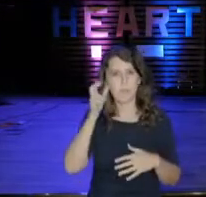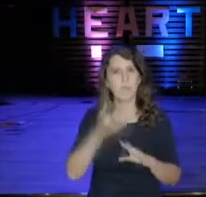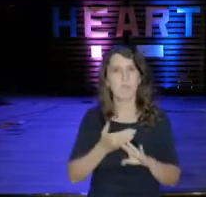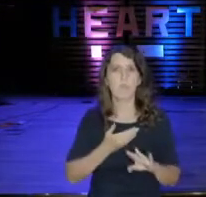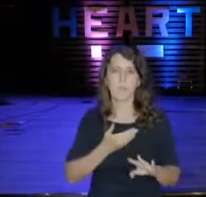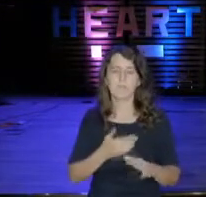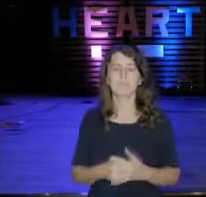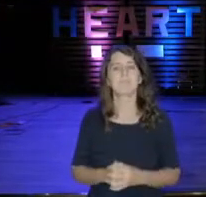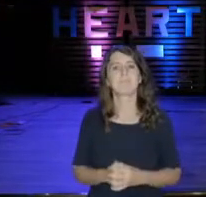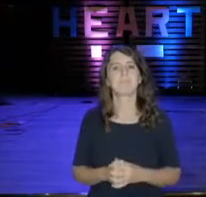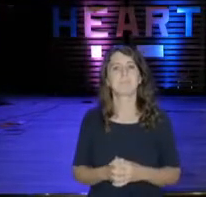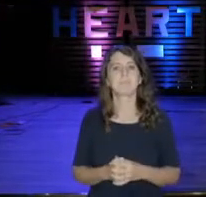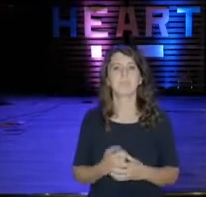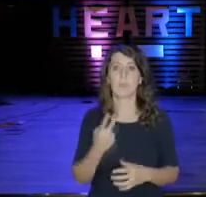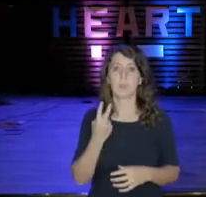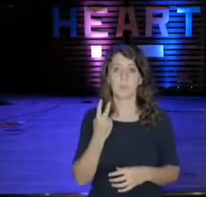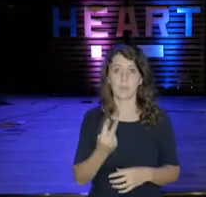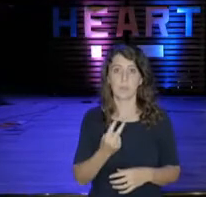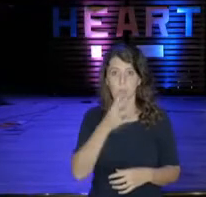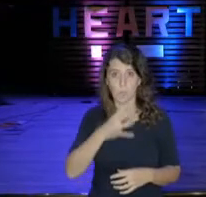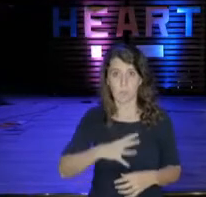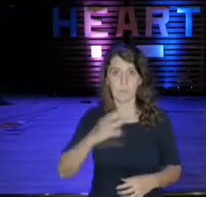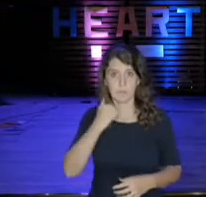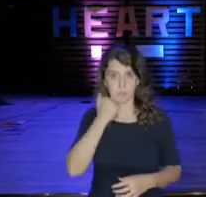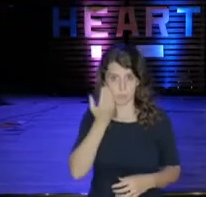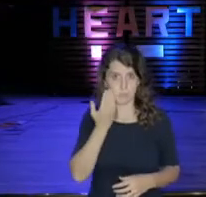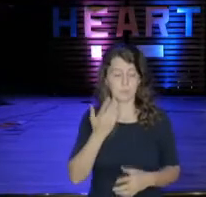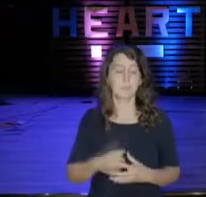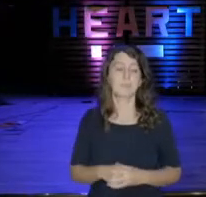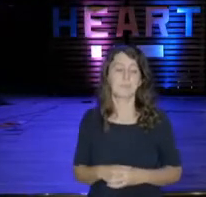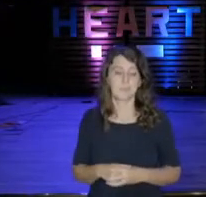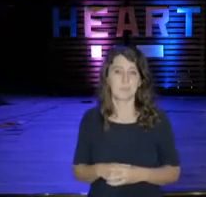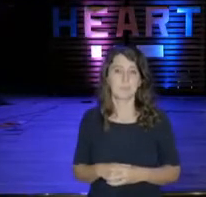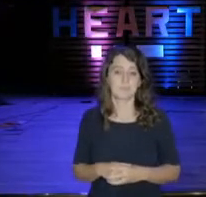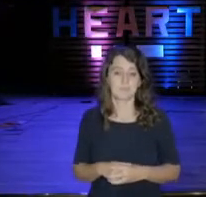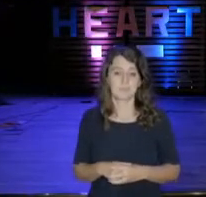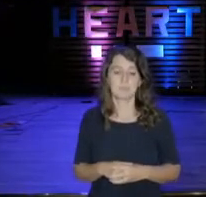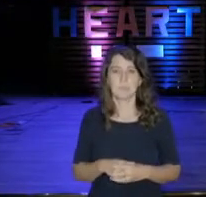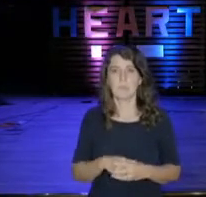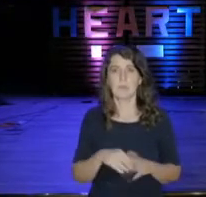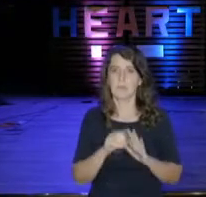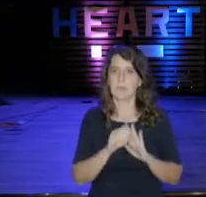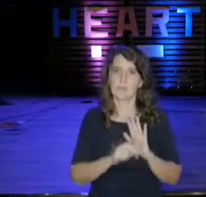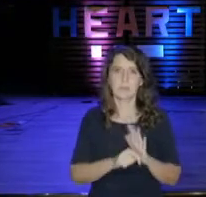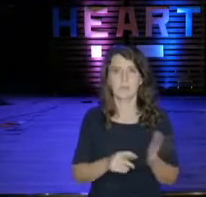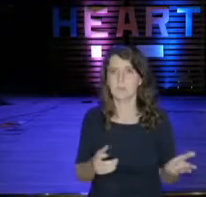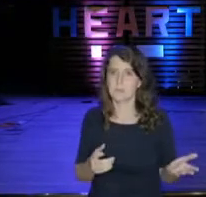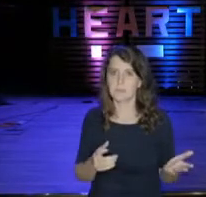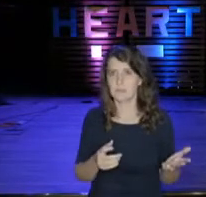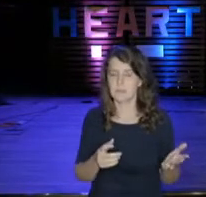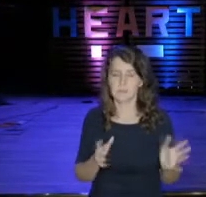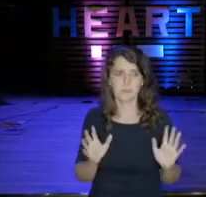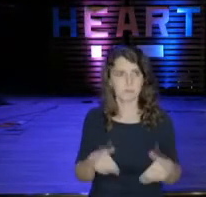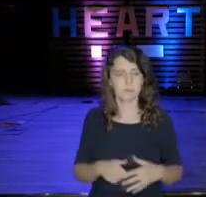about these two prostitutes that are in a brothel, and the Old Testament's like R-rated.